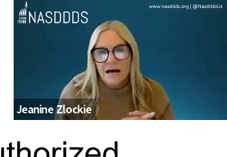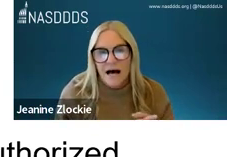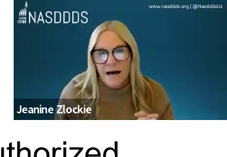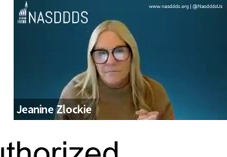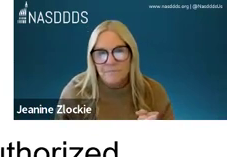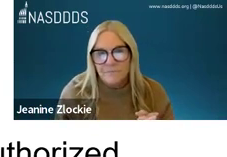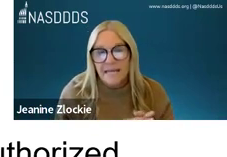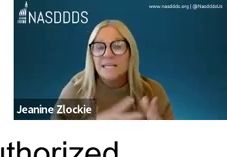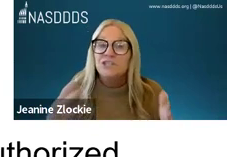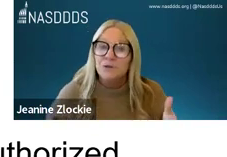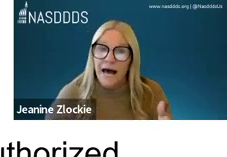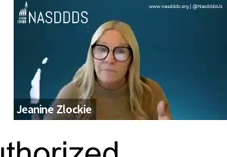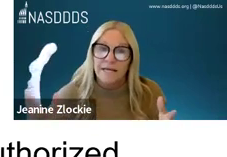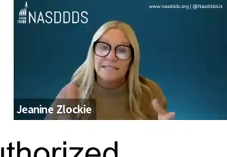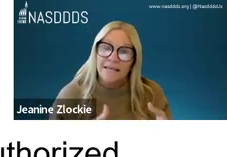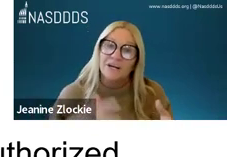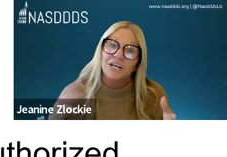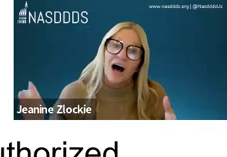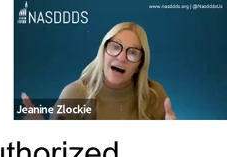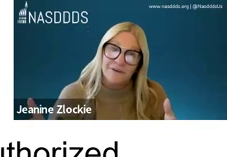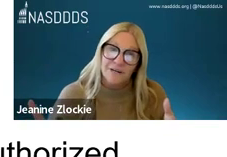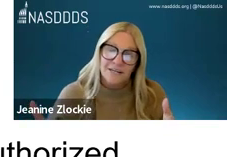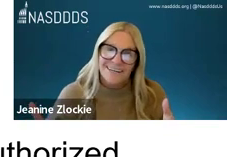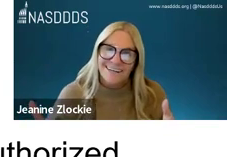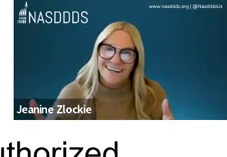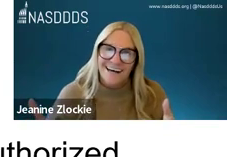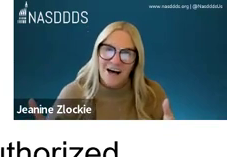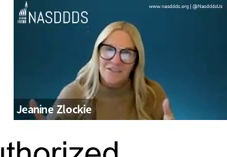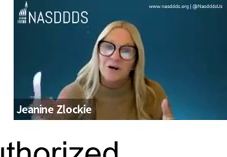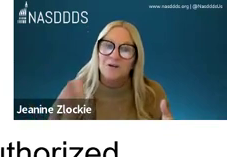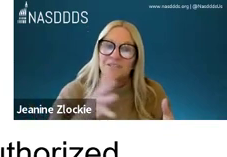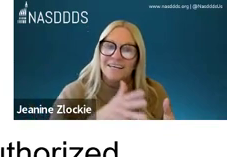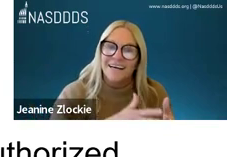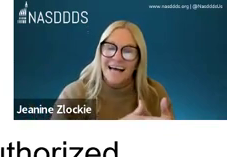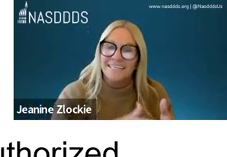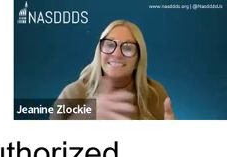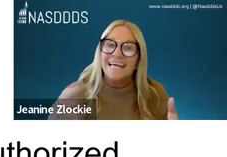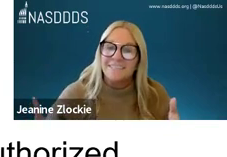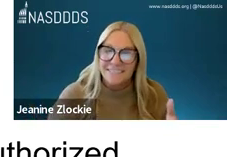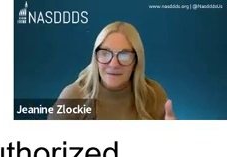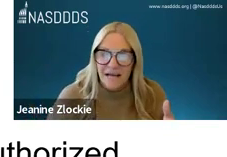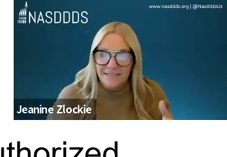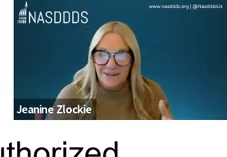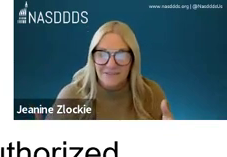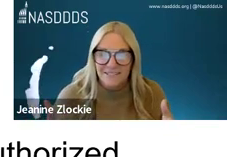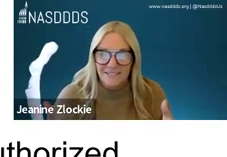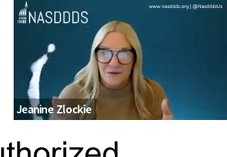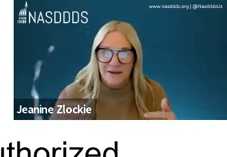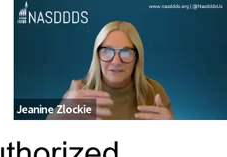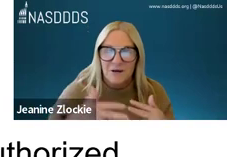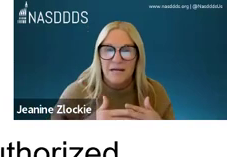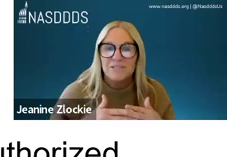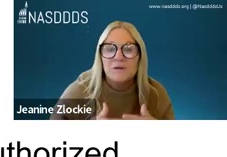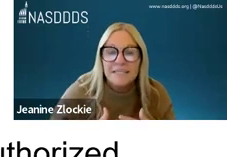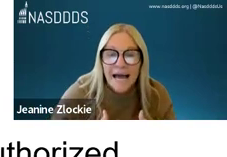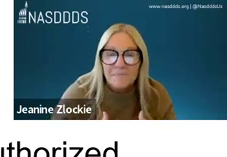service, they can do that by saying they're going to offer those as extended state plan services in the